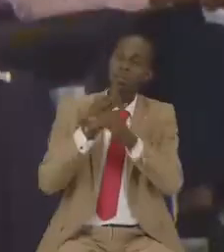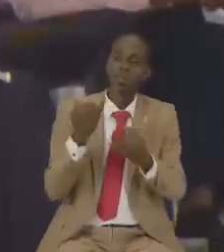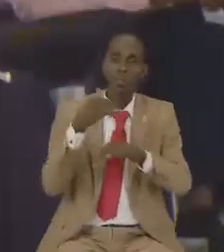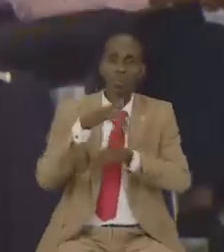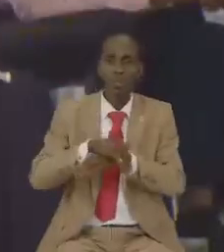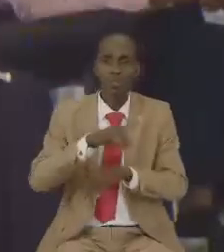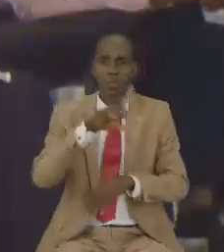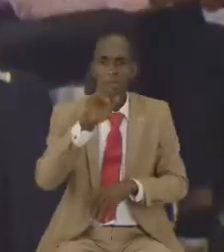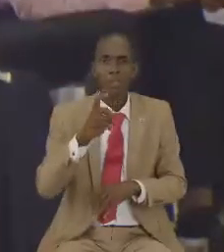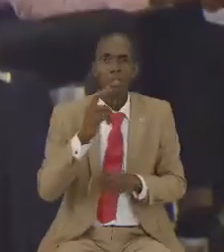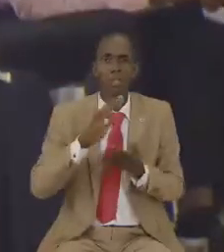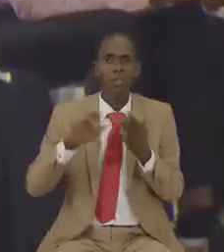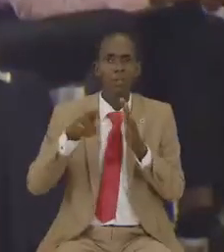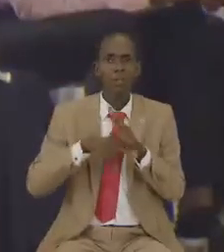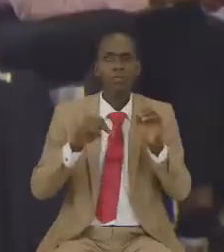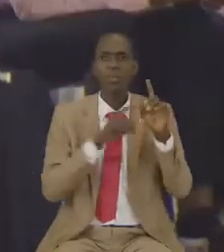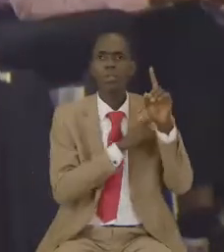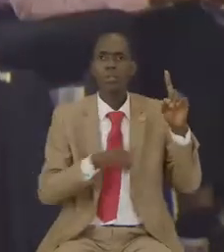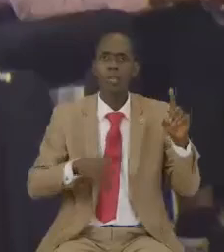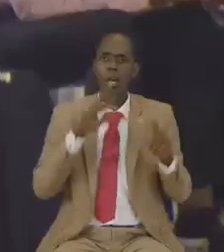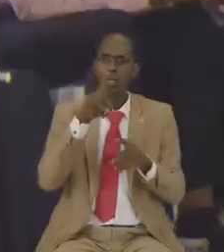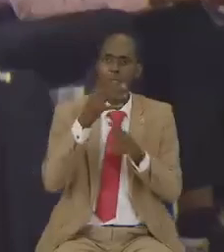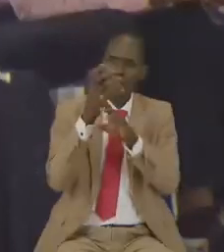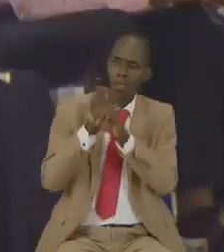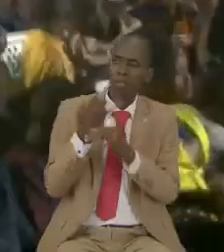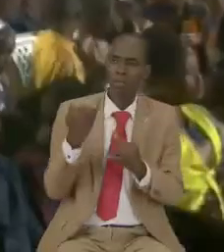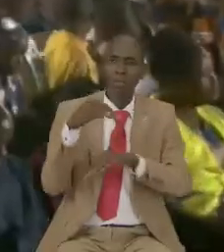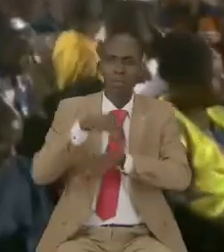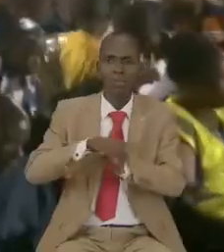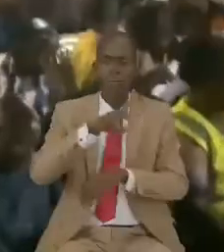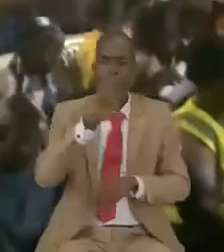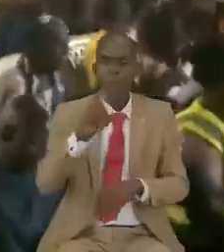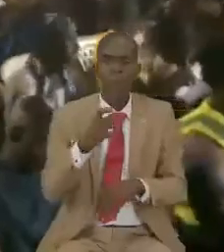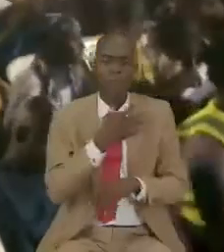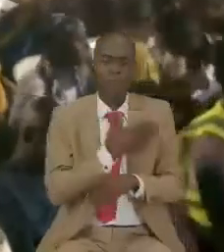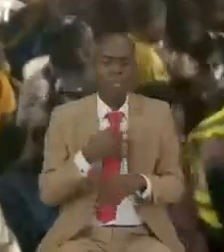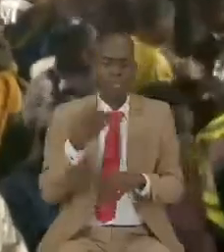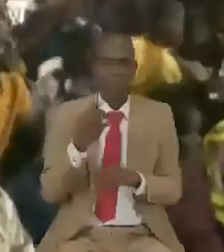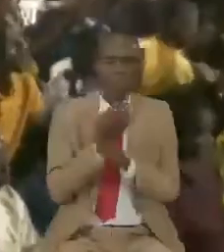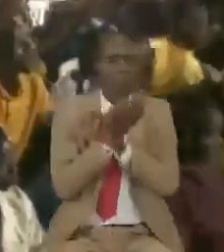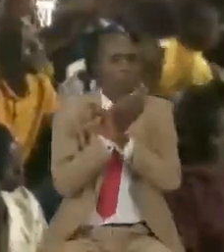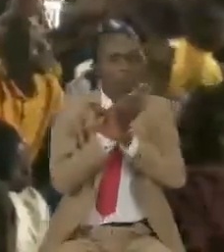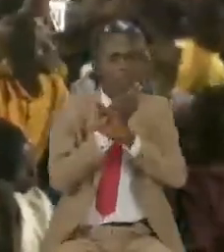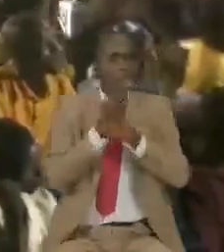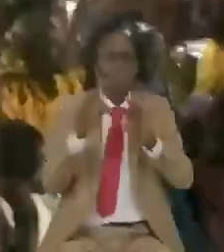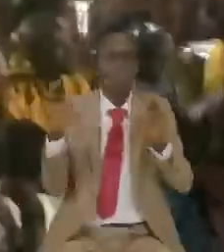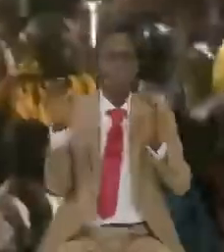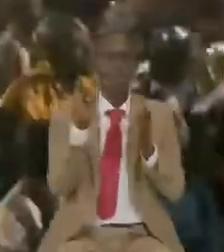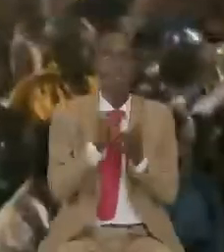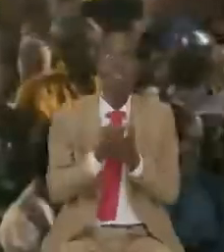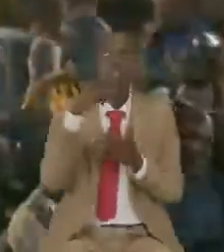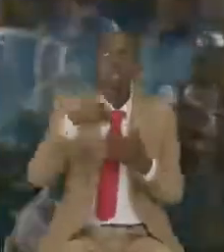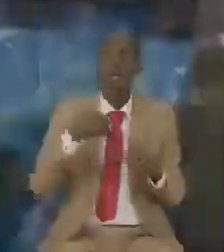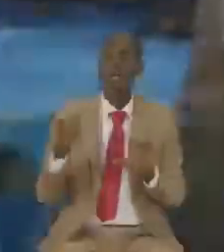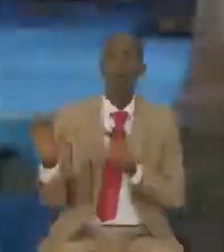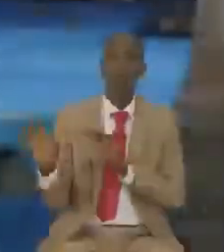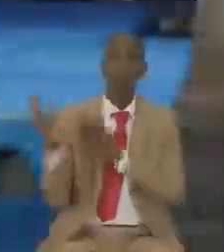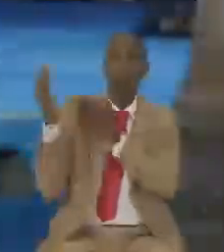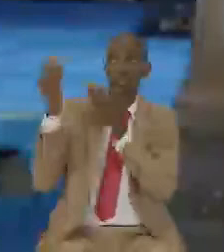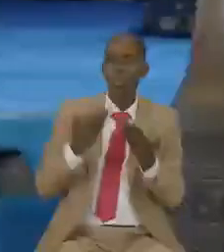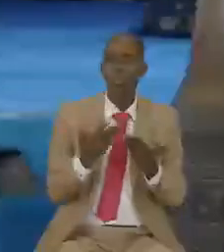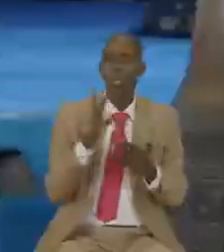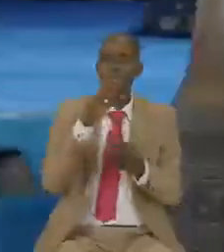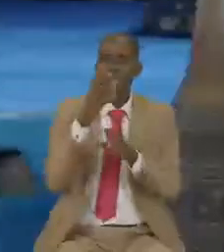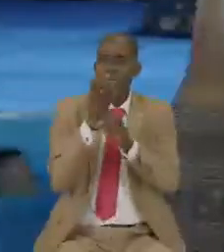the forgiveness of the Lord? Are you receiving tonight? And the freedom that he has brought, are you receiving that